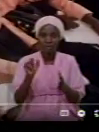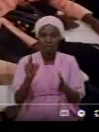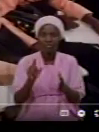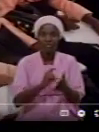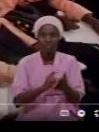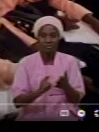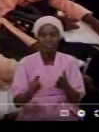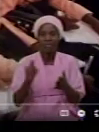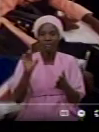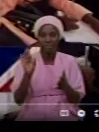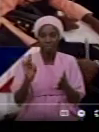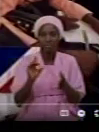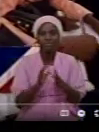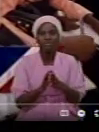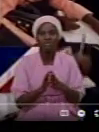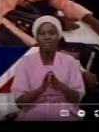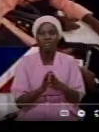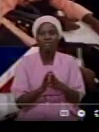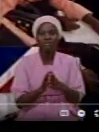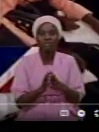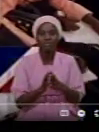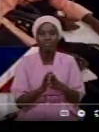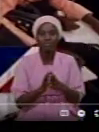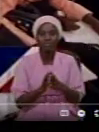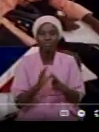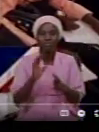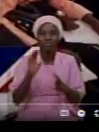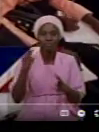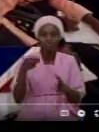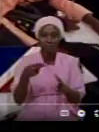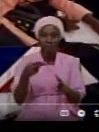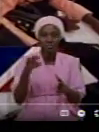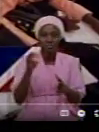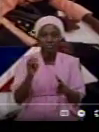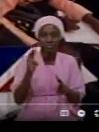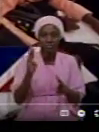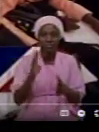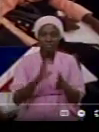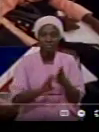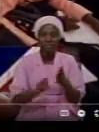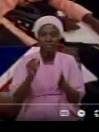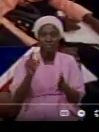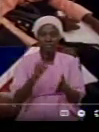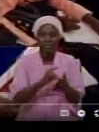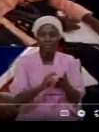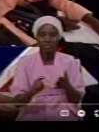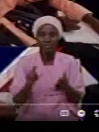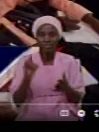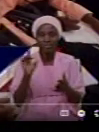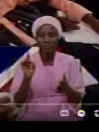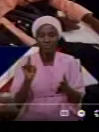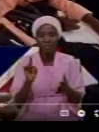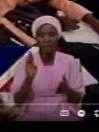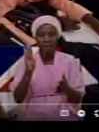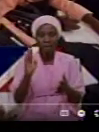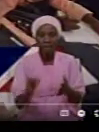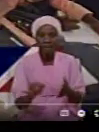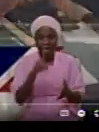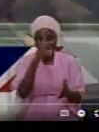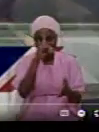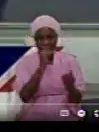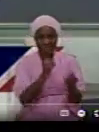verse 8. Hebrews 11, verse 8. By